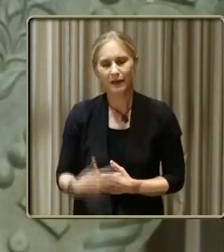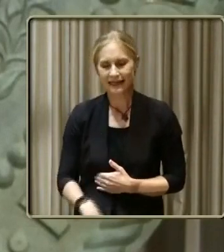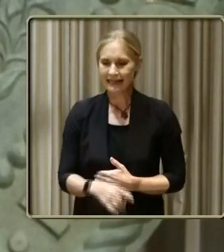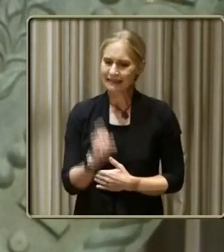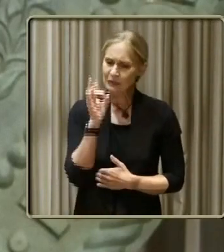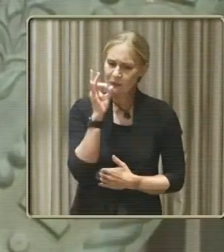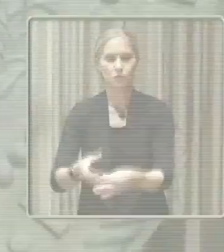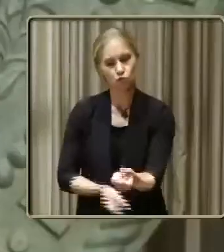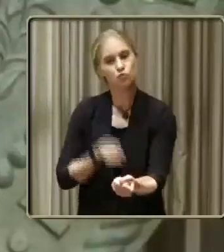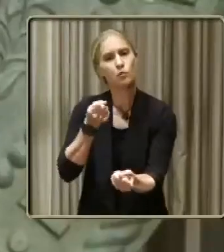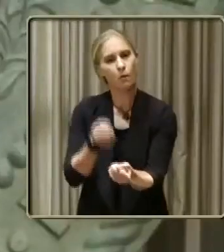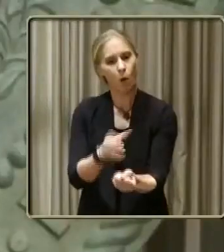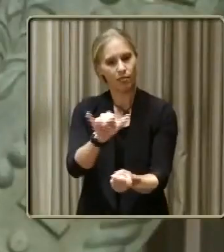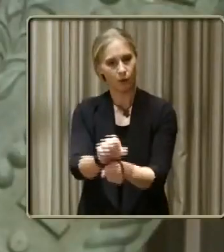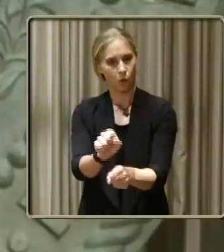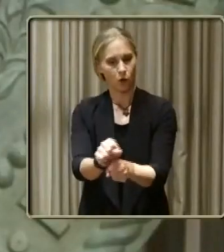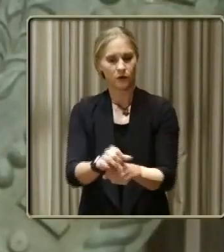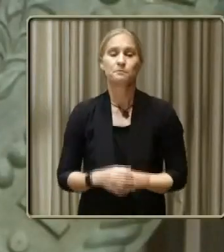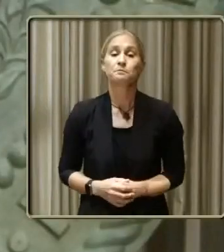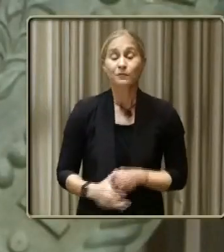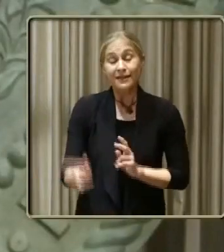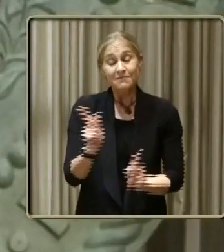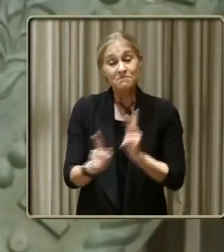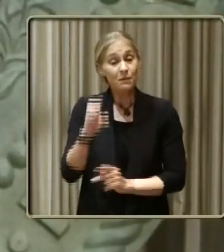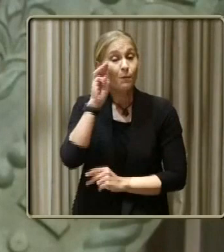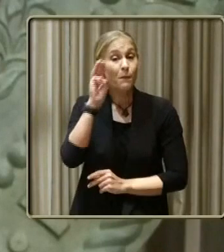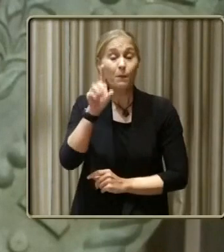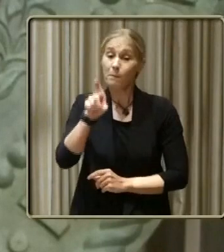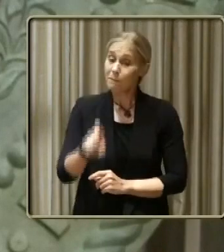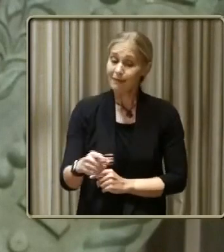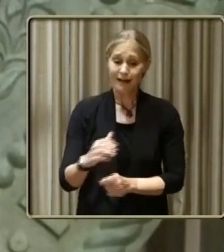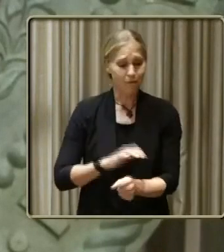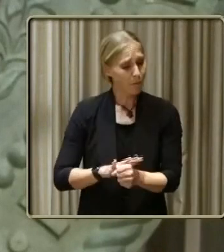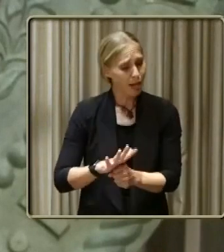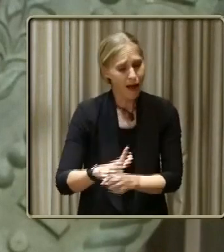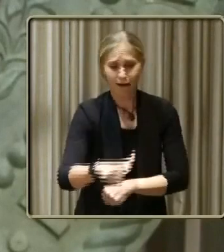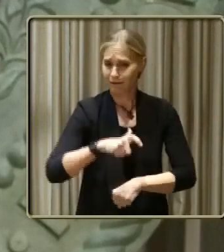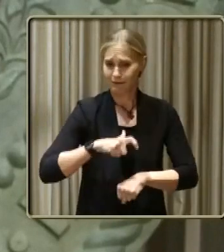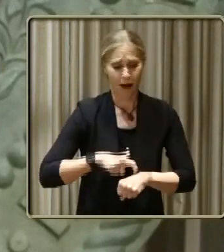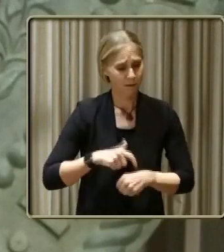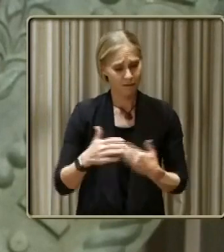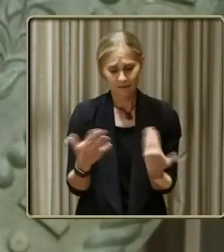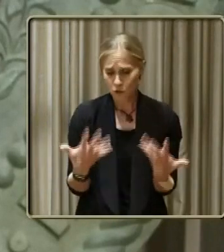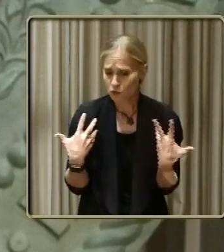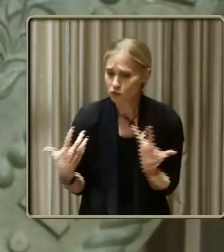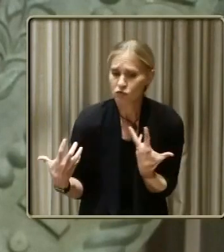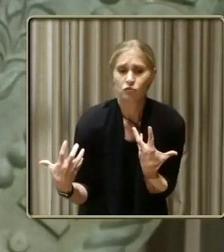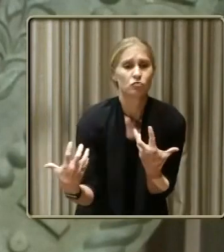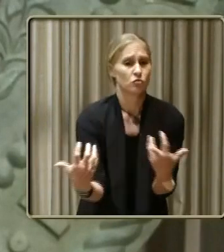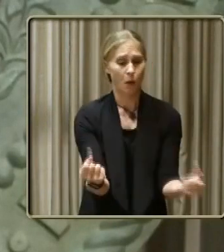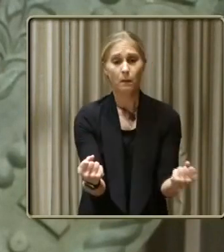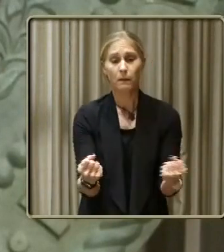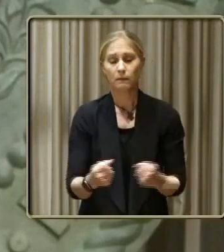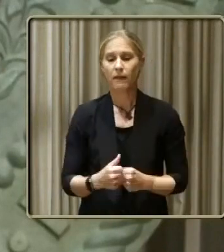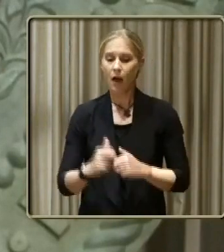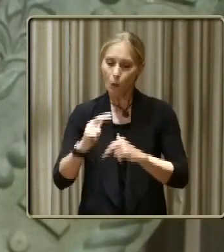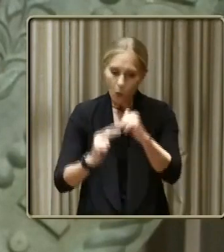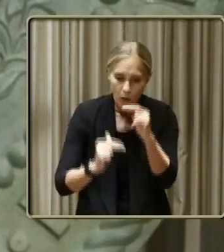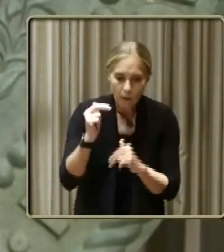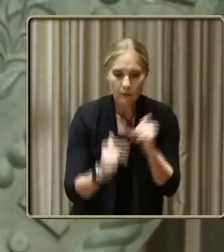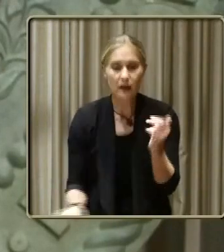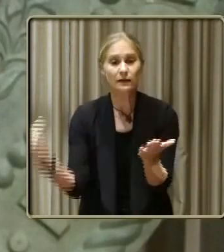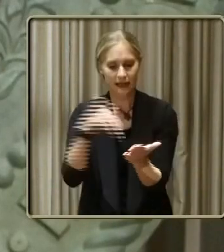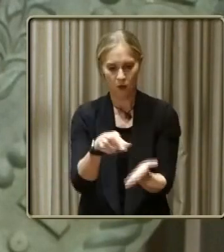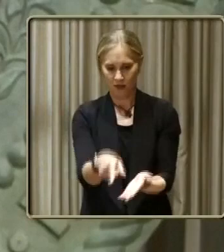process unfolds. The people of Maui must have as much time as they need to heal and recover, and will begin to rebuild only when